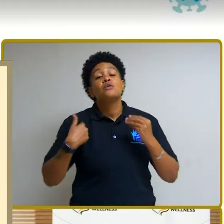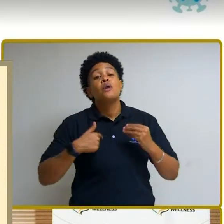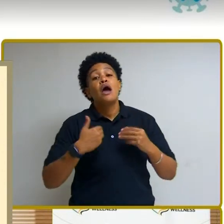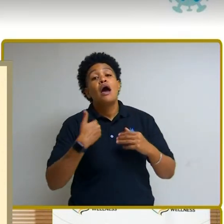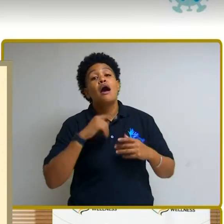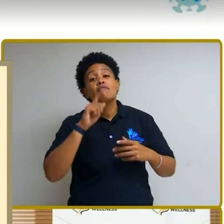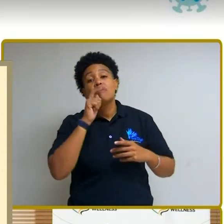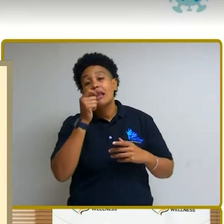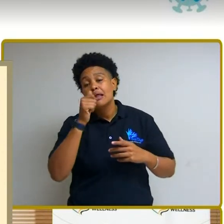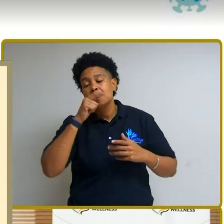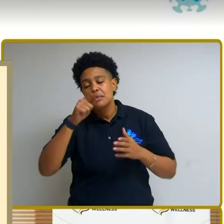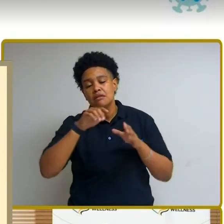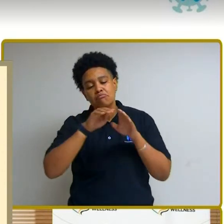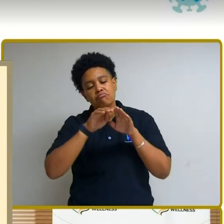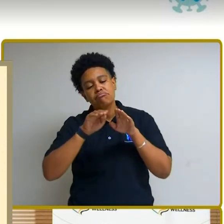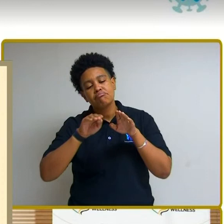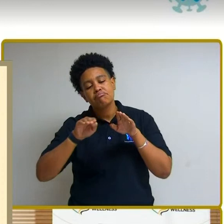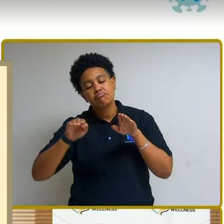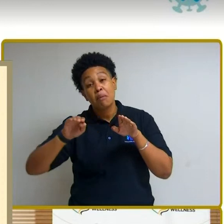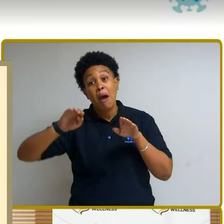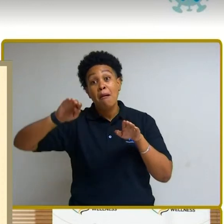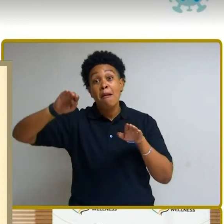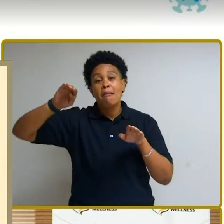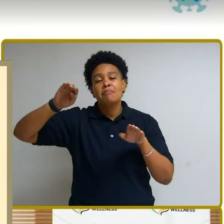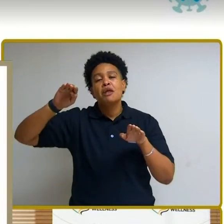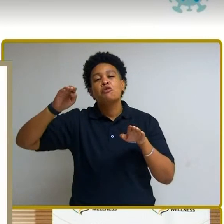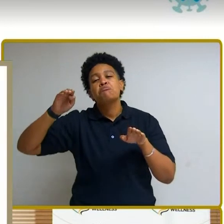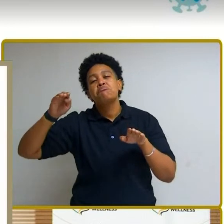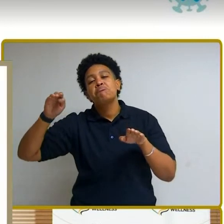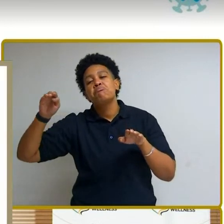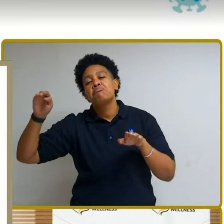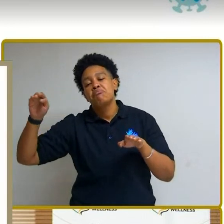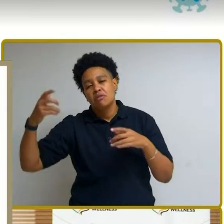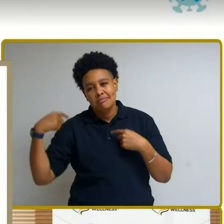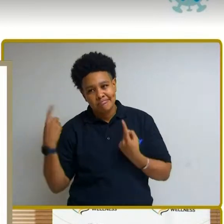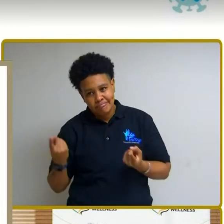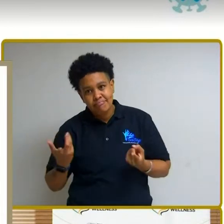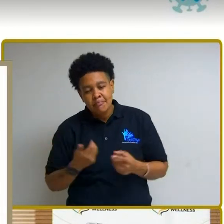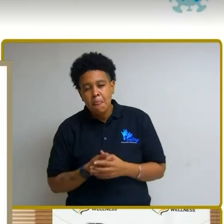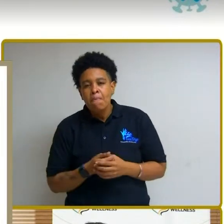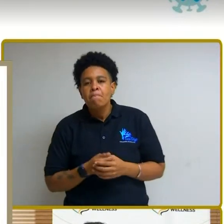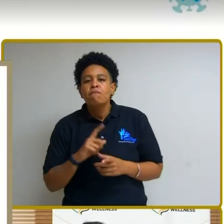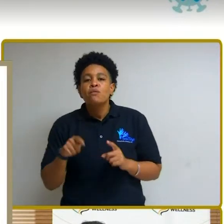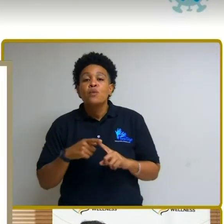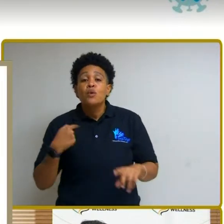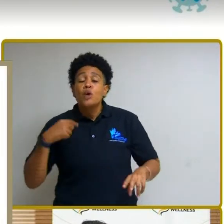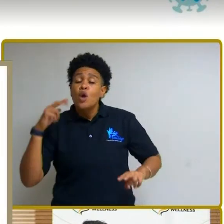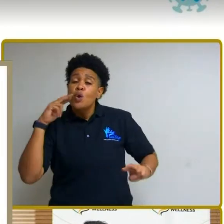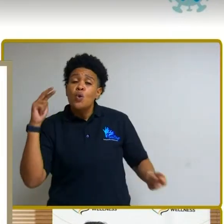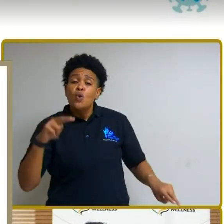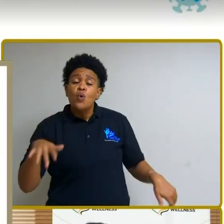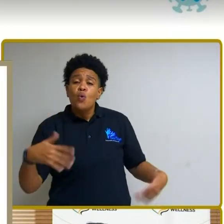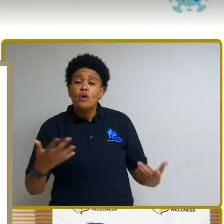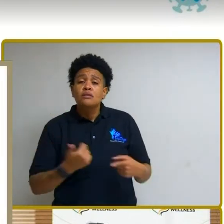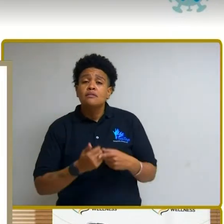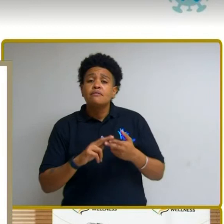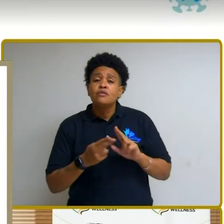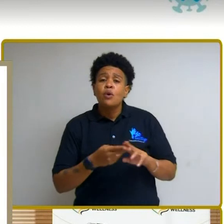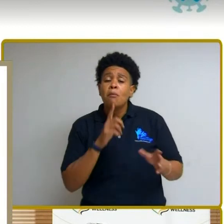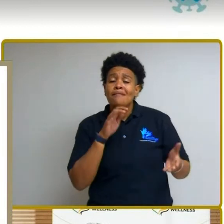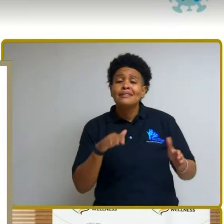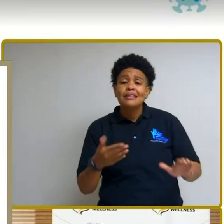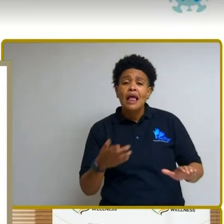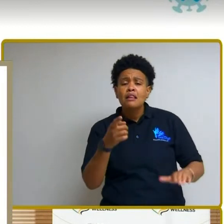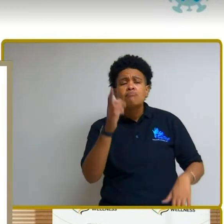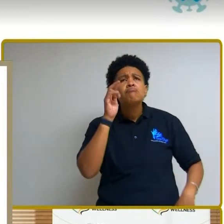having a bit of a plateauing since then. Next slide. When we look at the number of